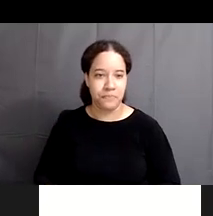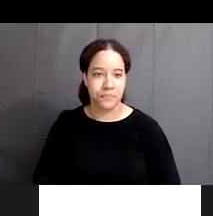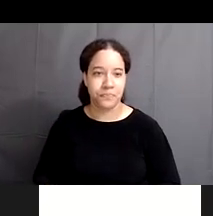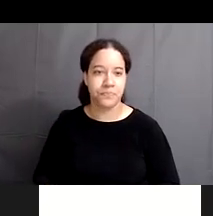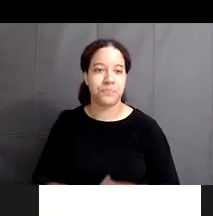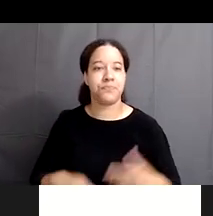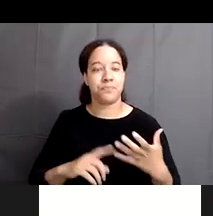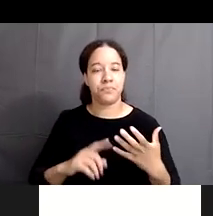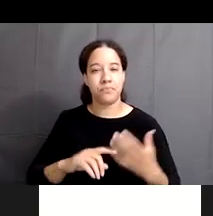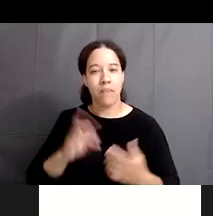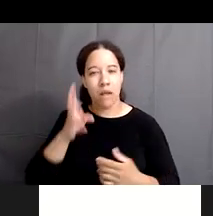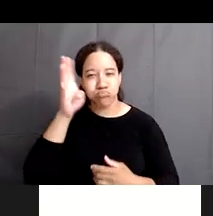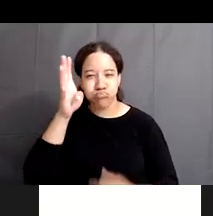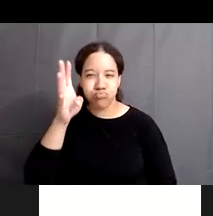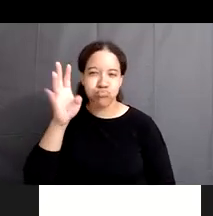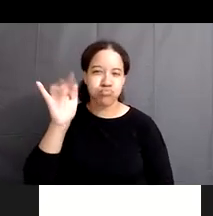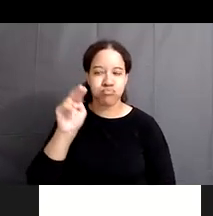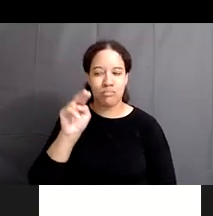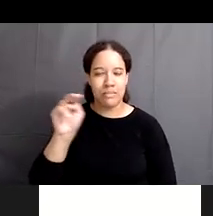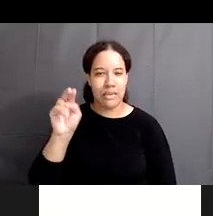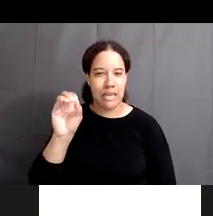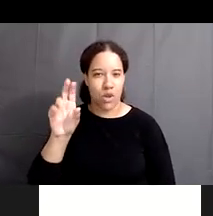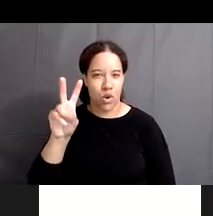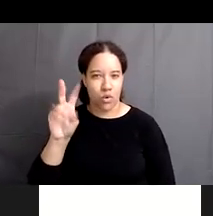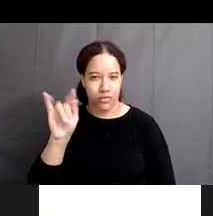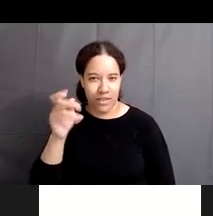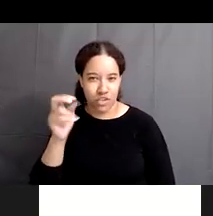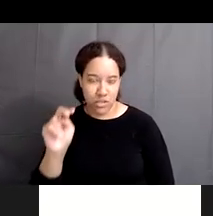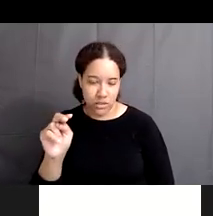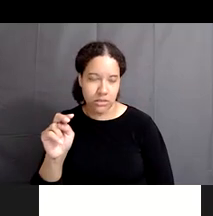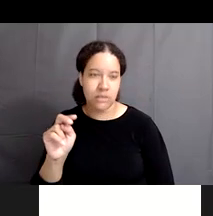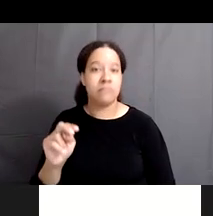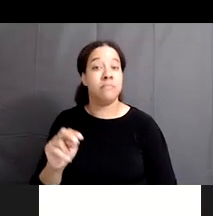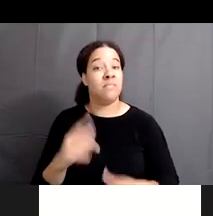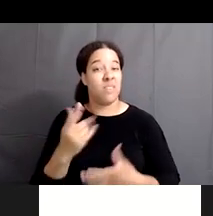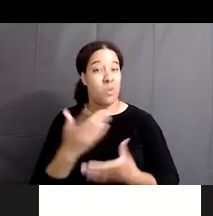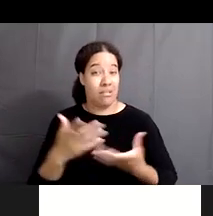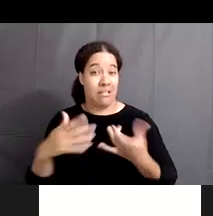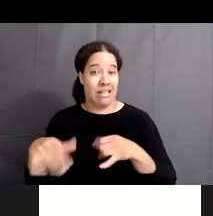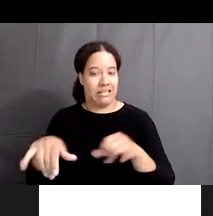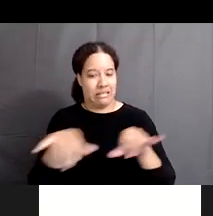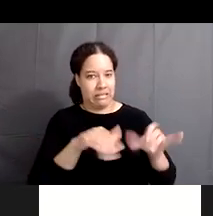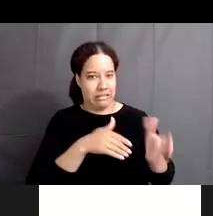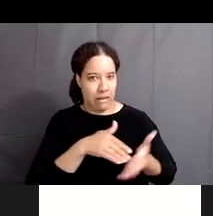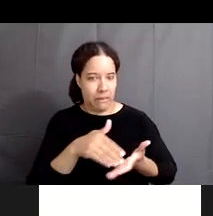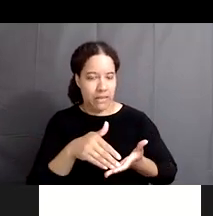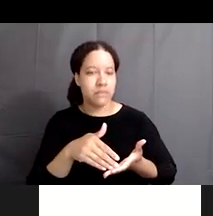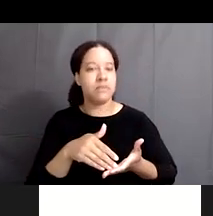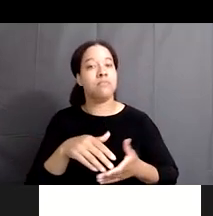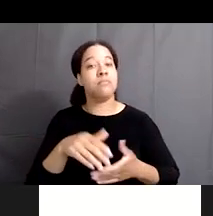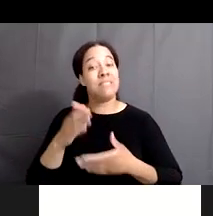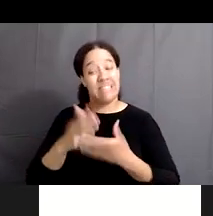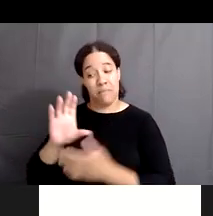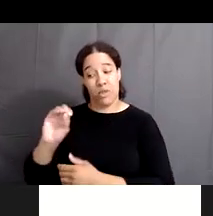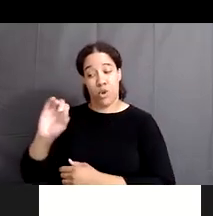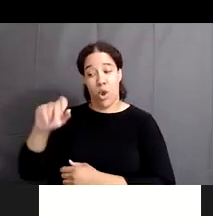that is kind of common in this field is that the majority of the co-ops that are currently operating have been focusing